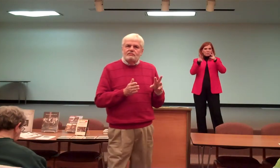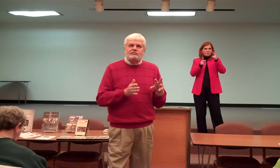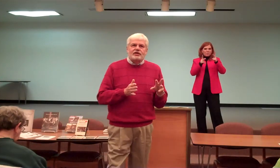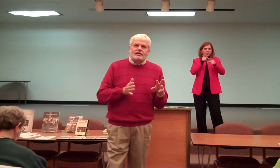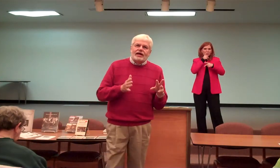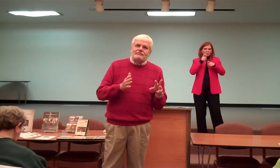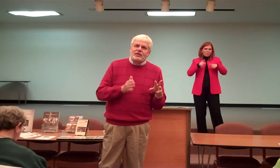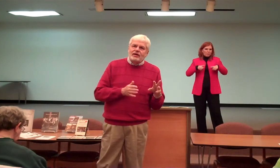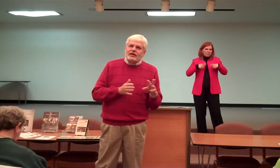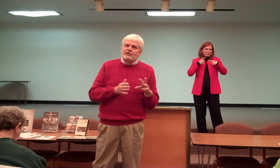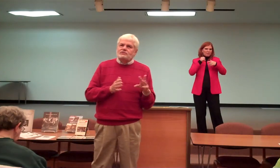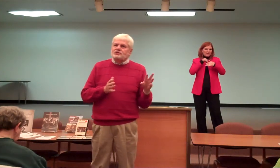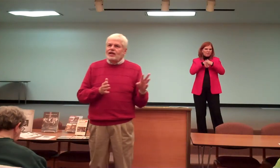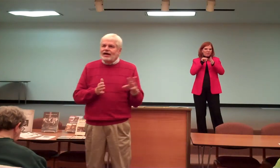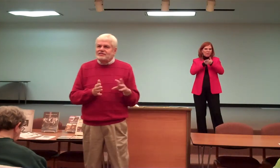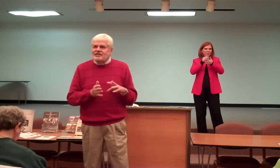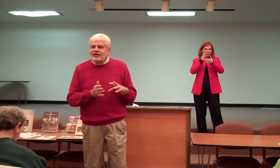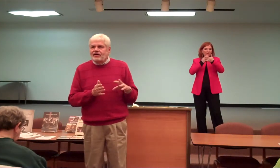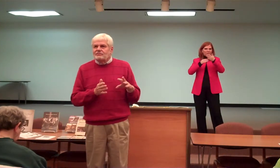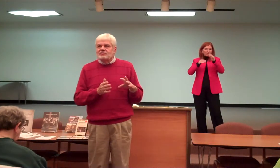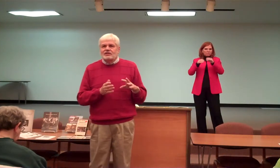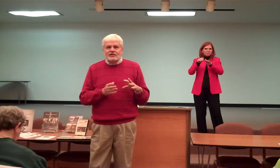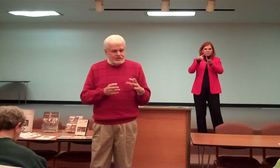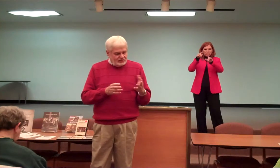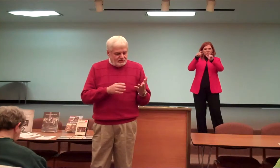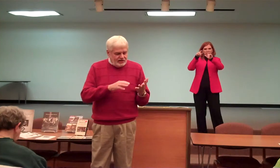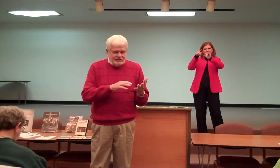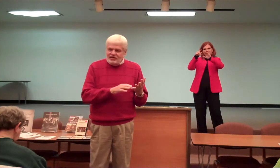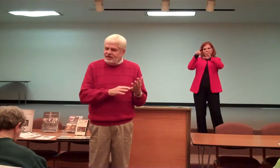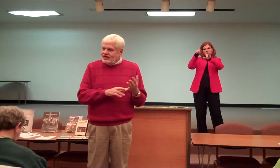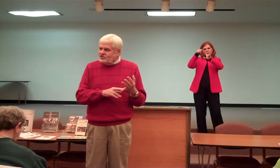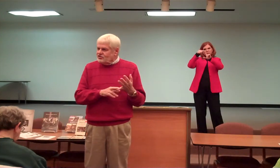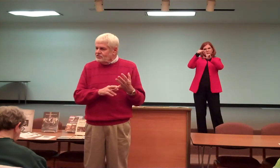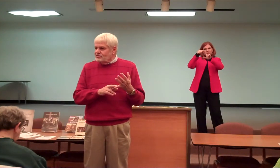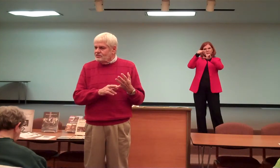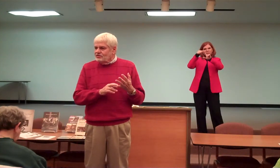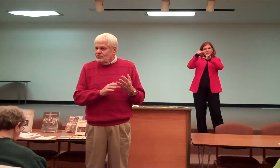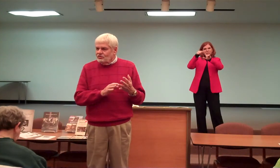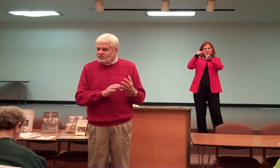who live in that panhandle's last names don't have any